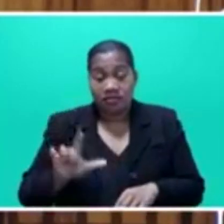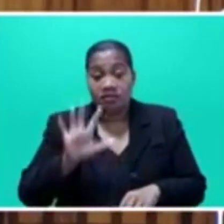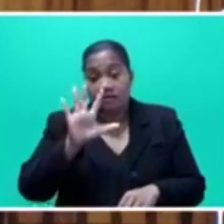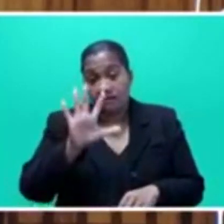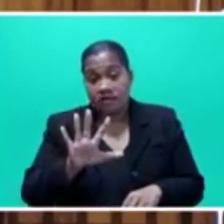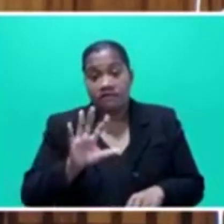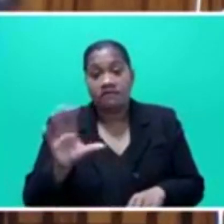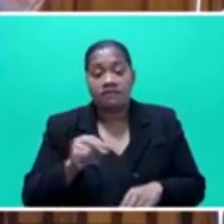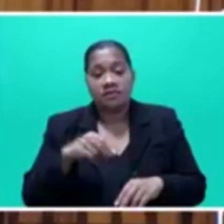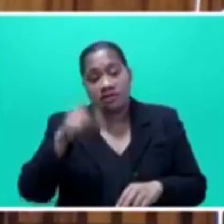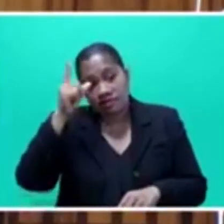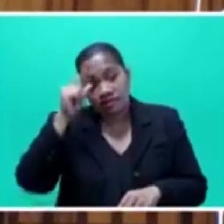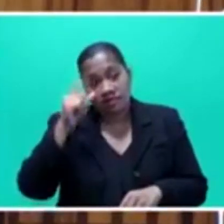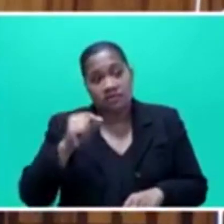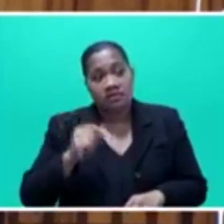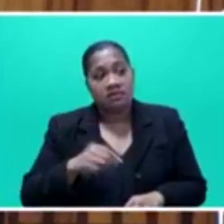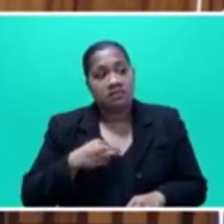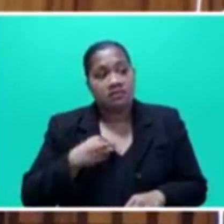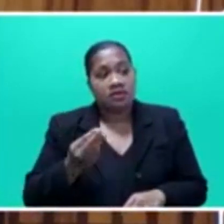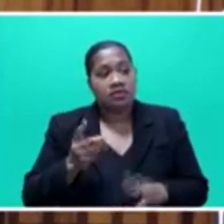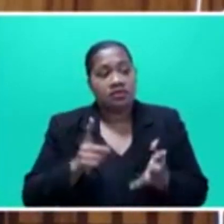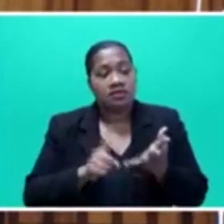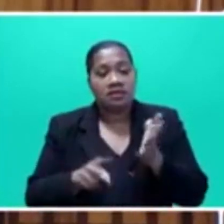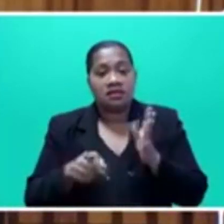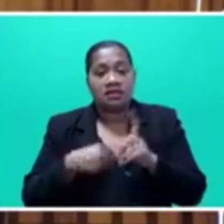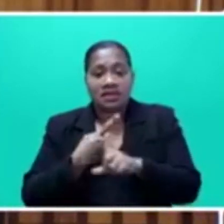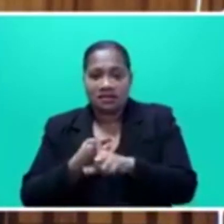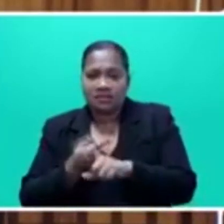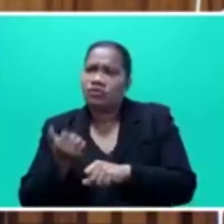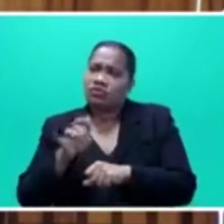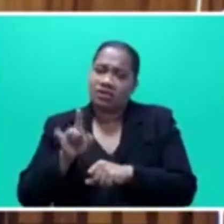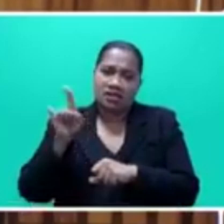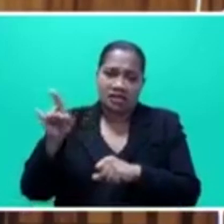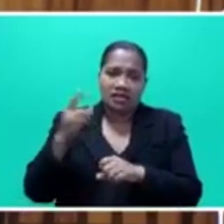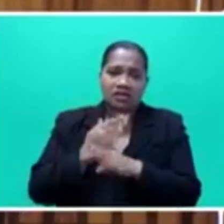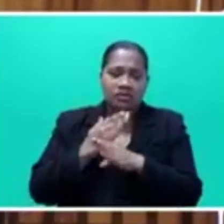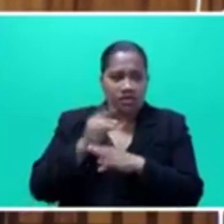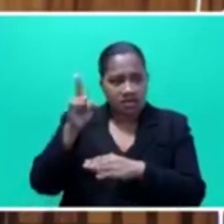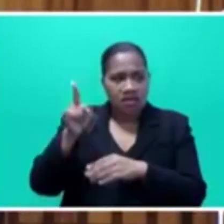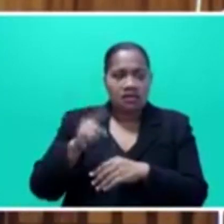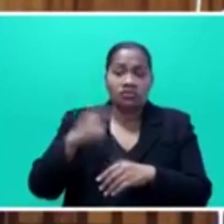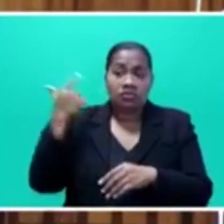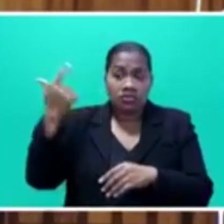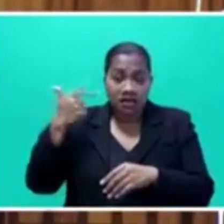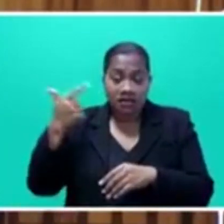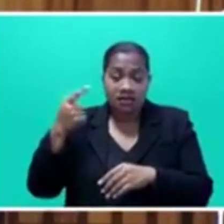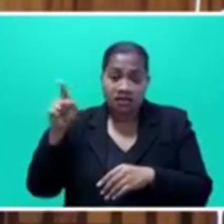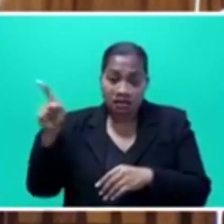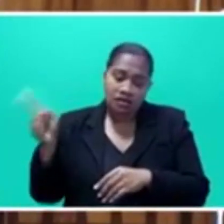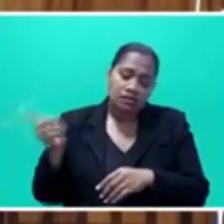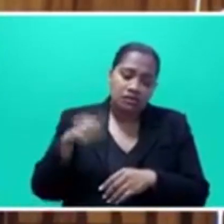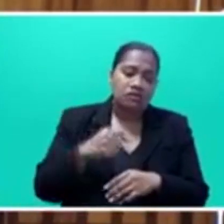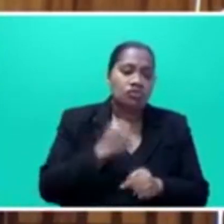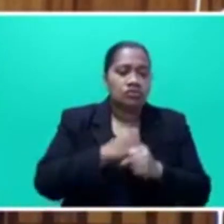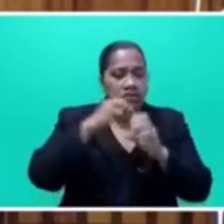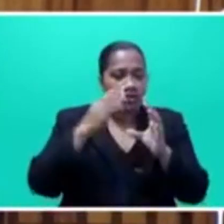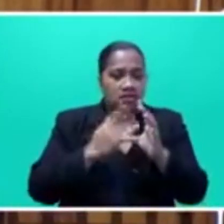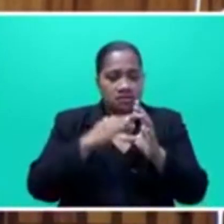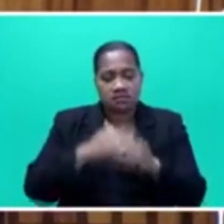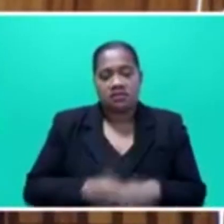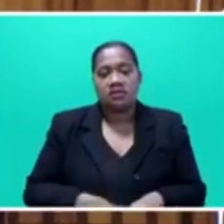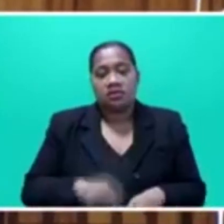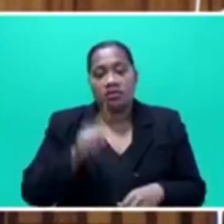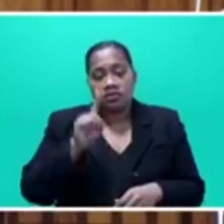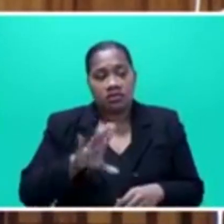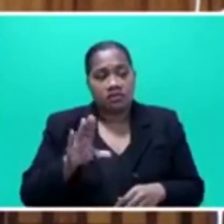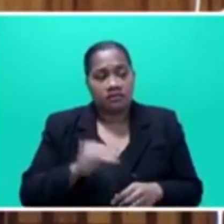were from the Fijian Mission in the United Kingdom. They were already there, they worked there. They came from London to Glasgow. And 1 from the Fijian Mission is the ambassador